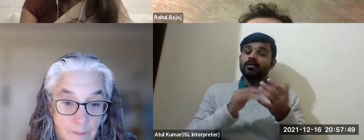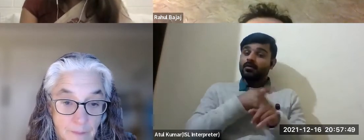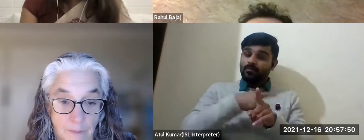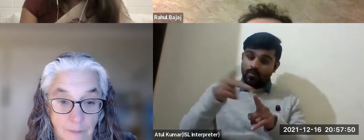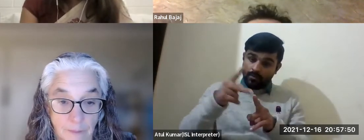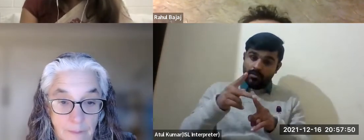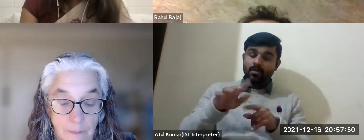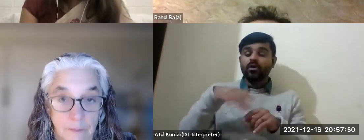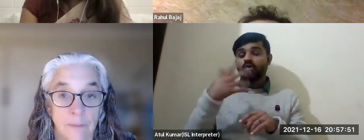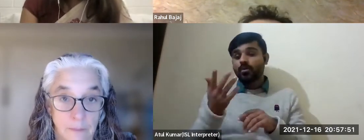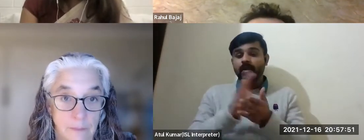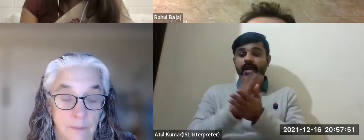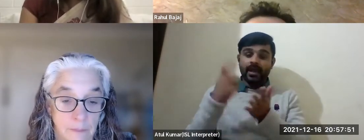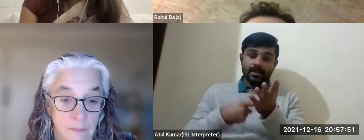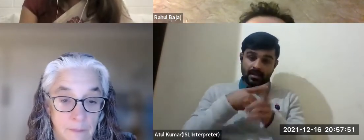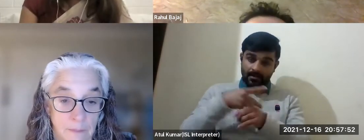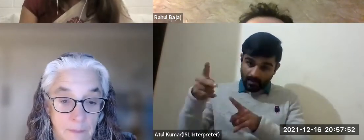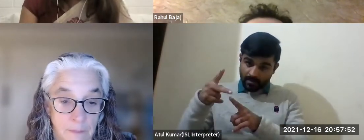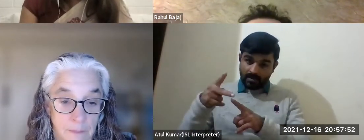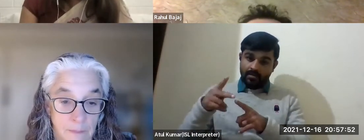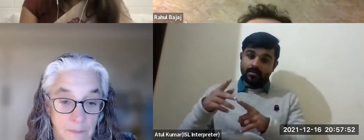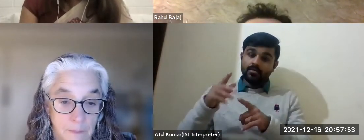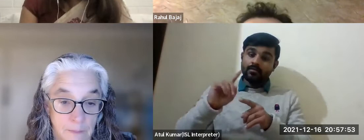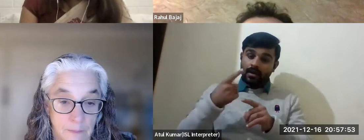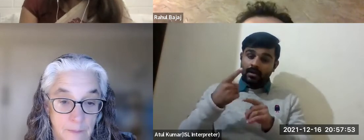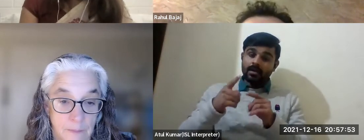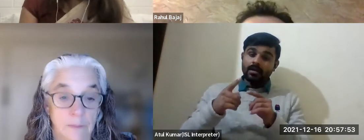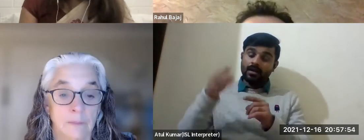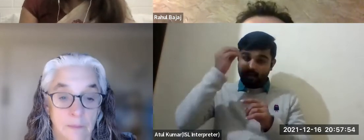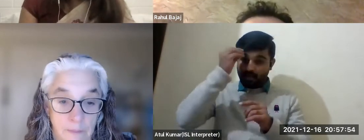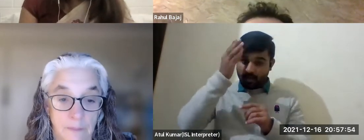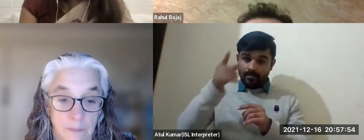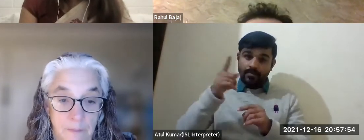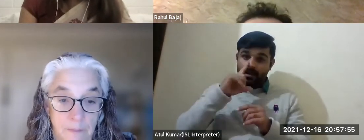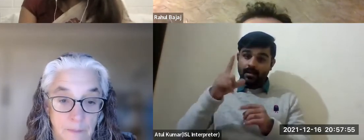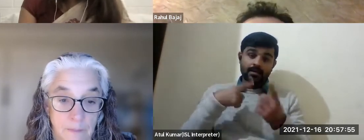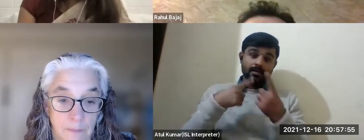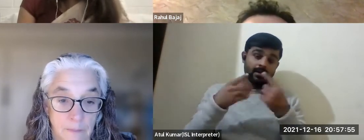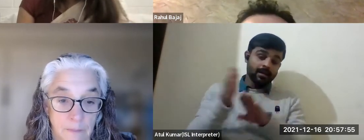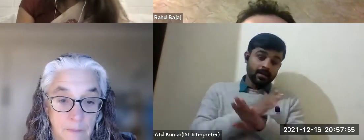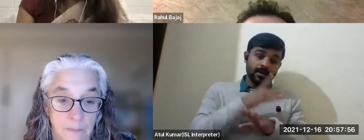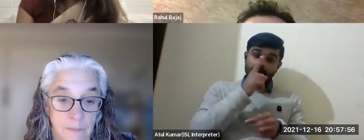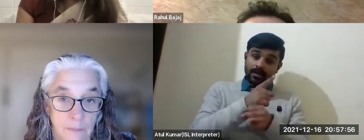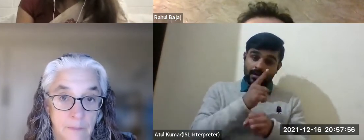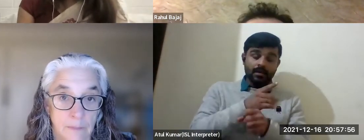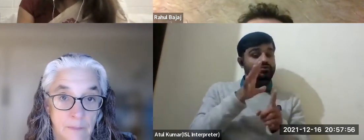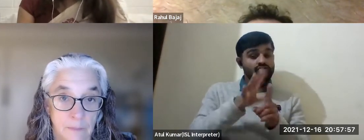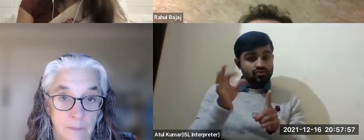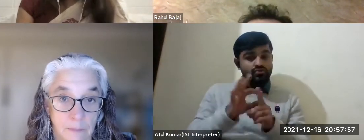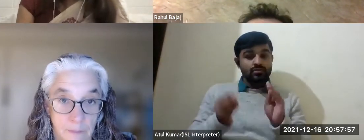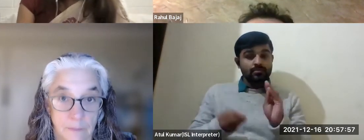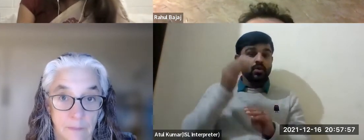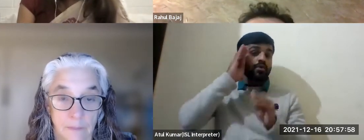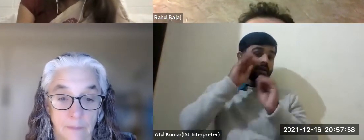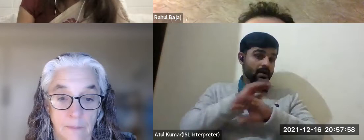professionals, HR professionals. Once they become aware, like Lainey's talked about earlier on, they just do become aware. So